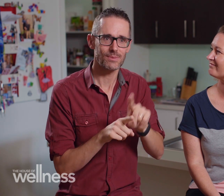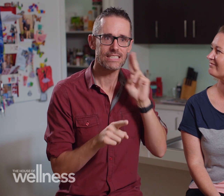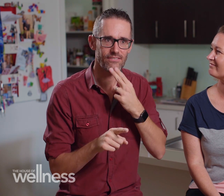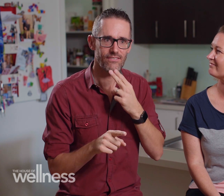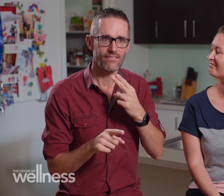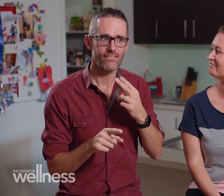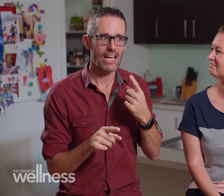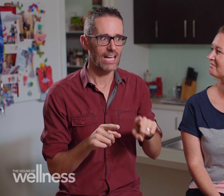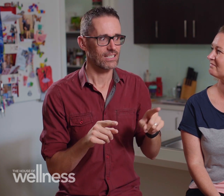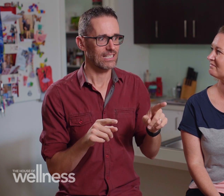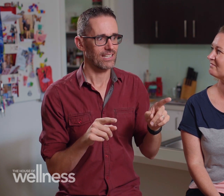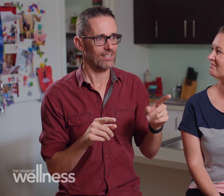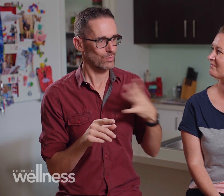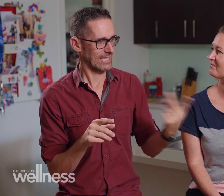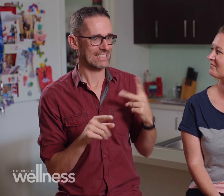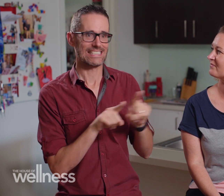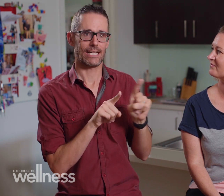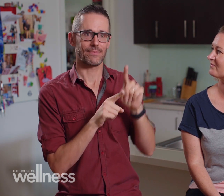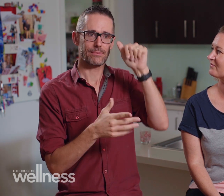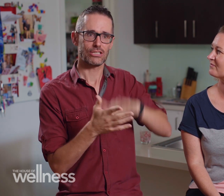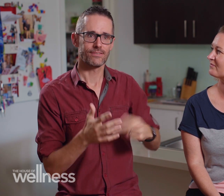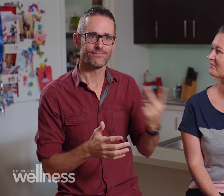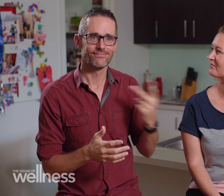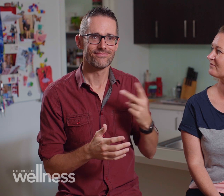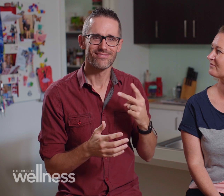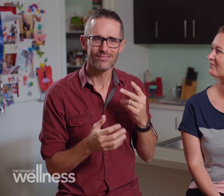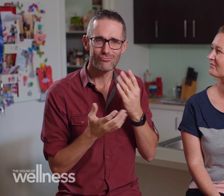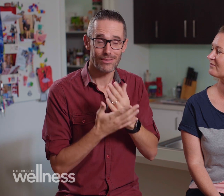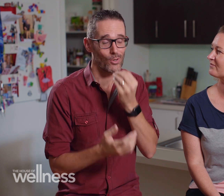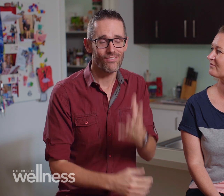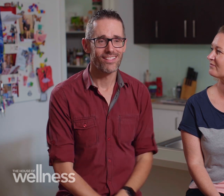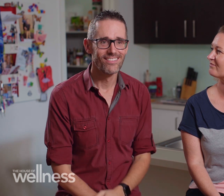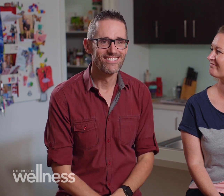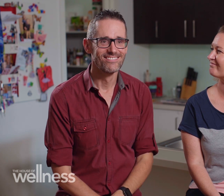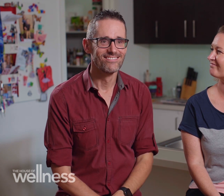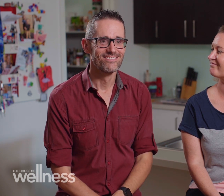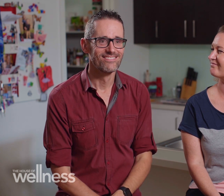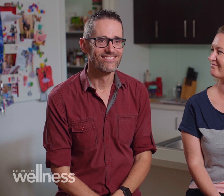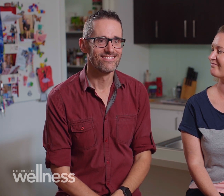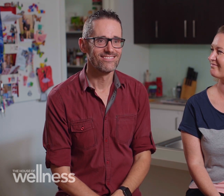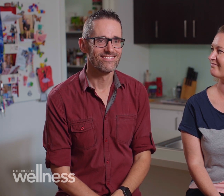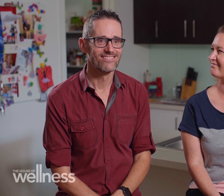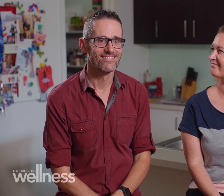me because I realised he understood what it meant to be deaf and he wanted us to have the same experience. So that was really